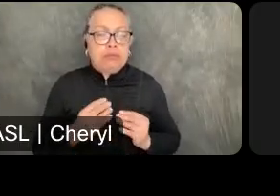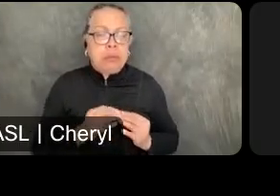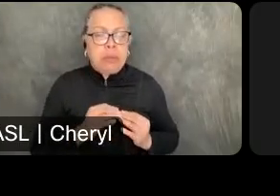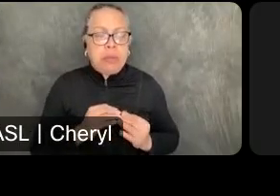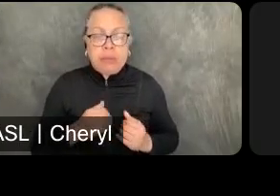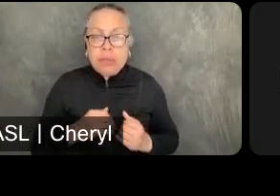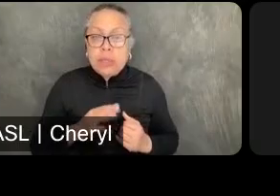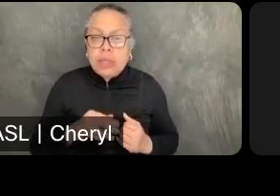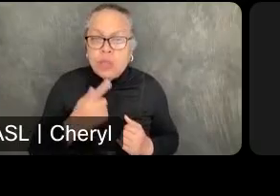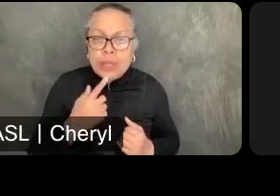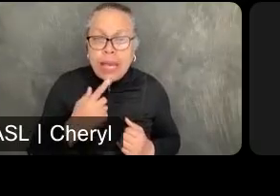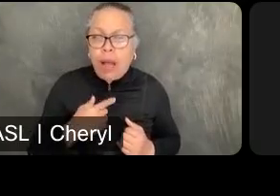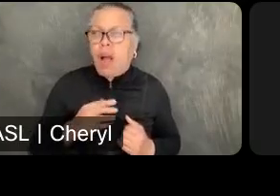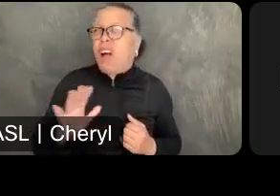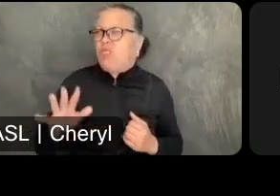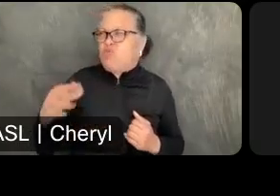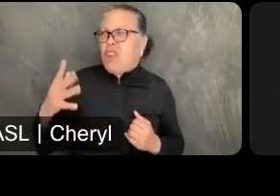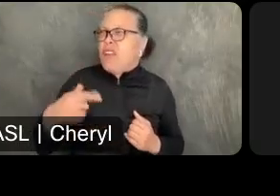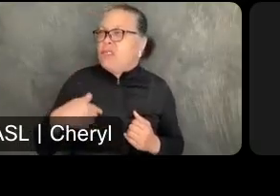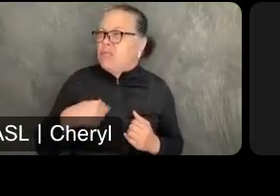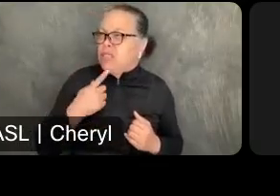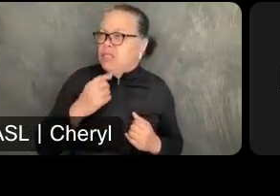I'm crazy and that he didn't say anything.